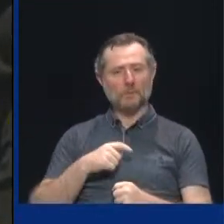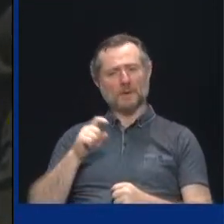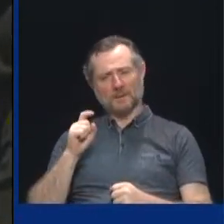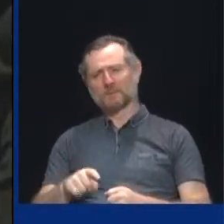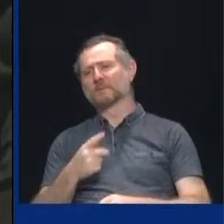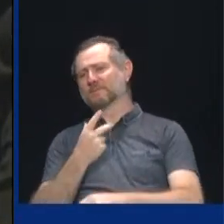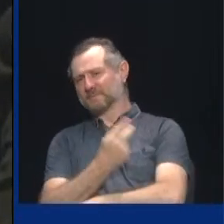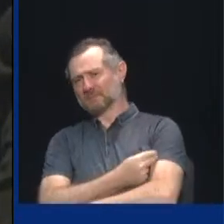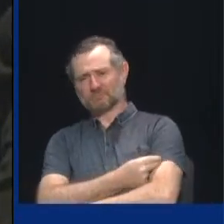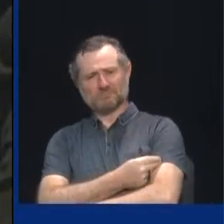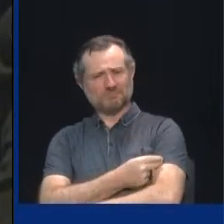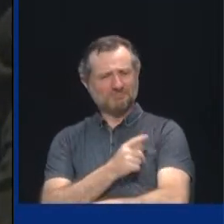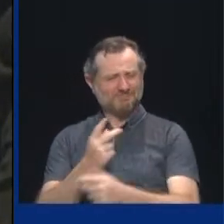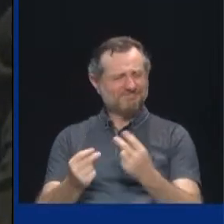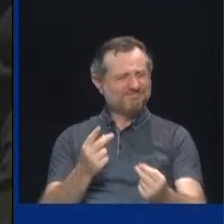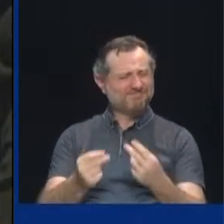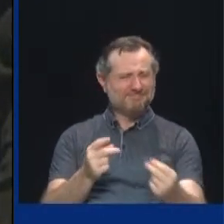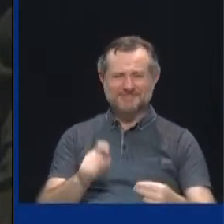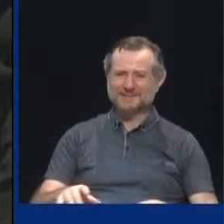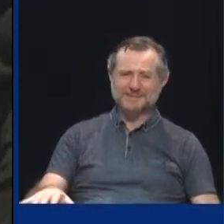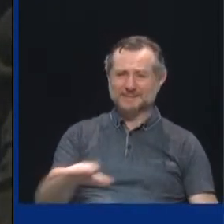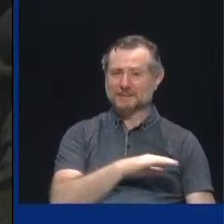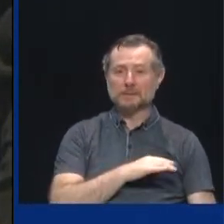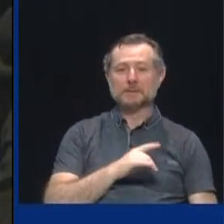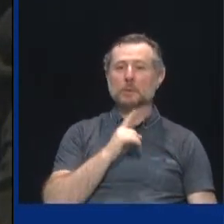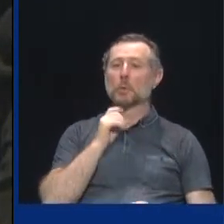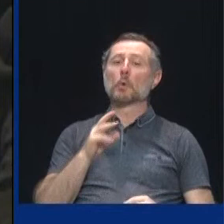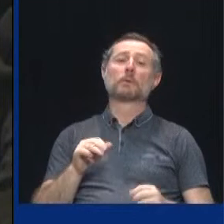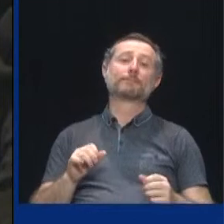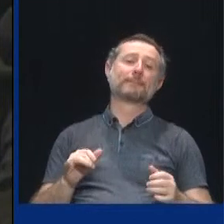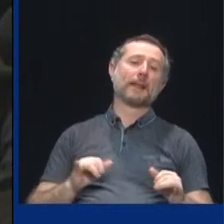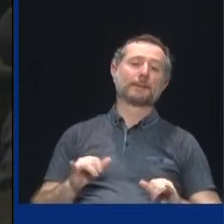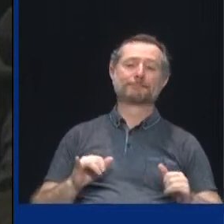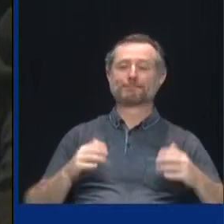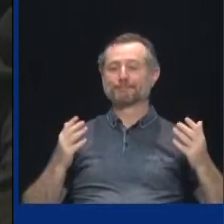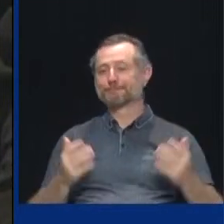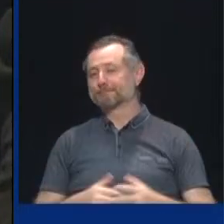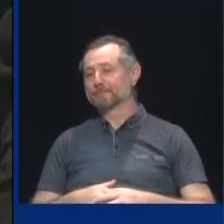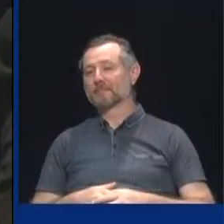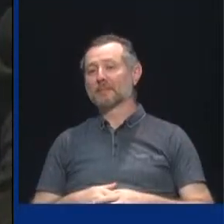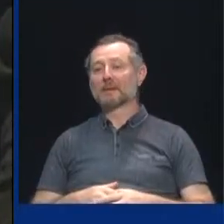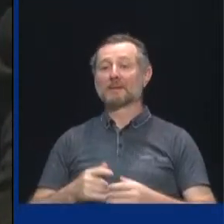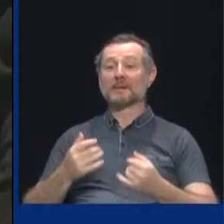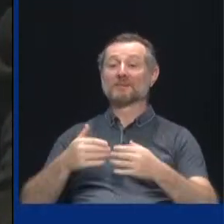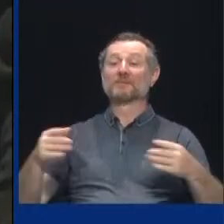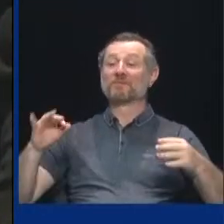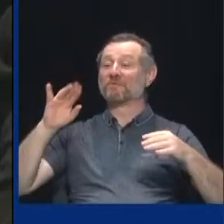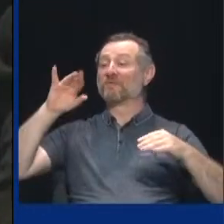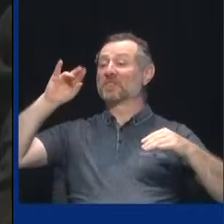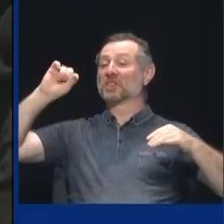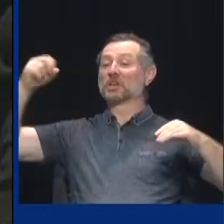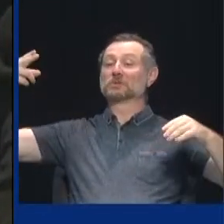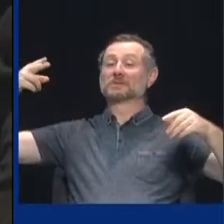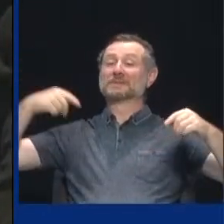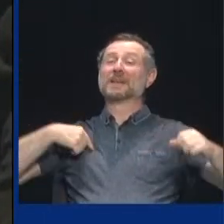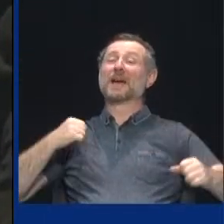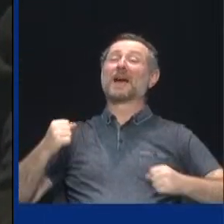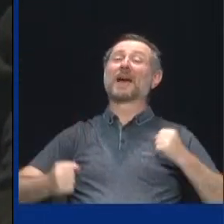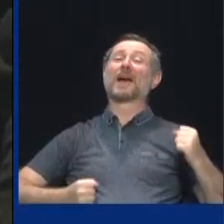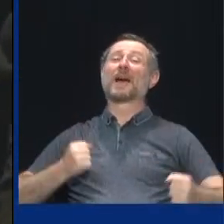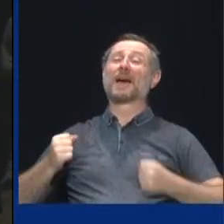the end of the race and not finishing strong. Now, I'm not a preacher. Well, I'm not a licensed